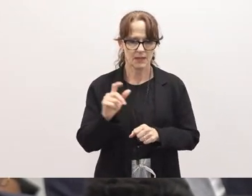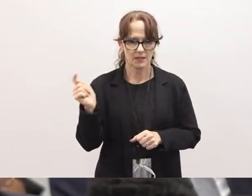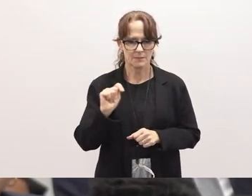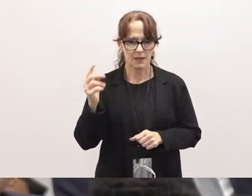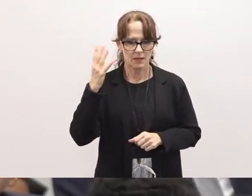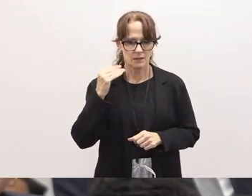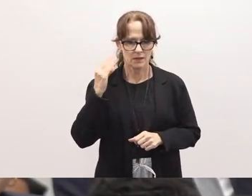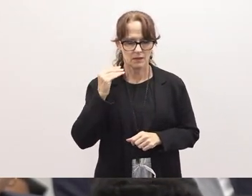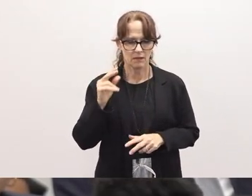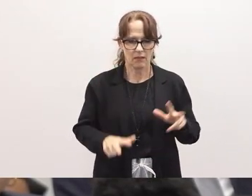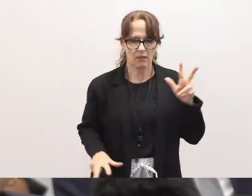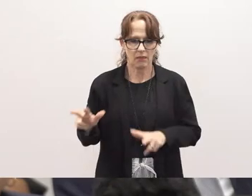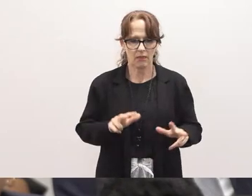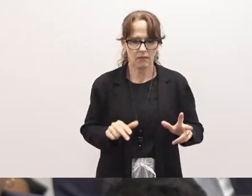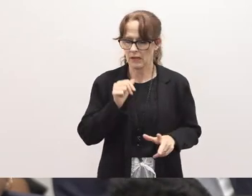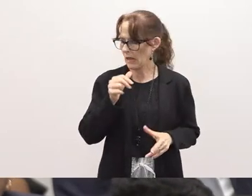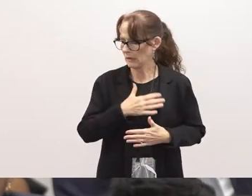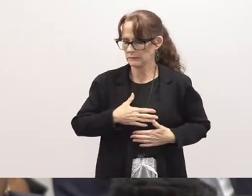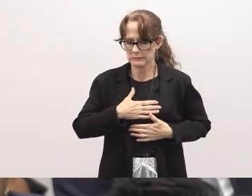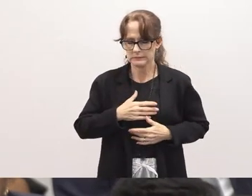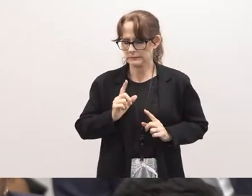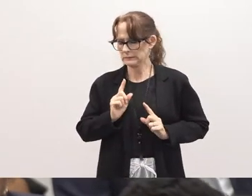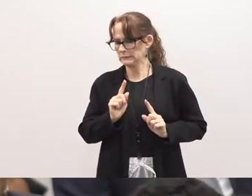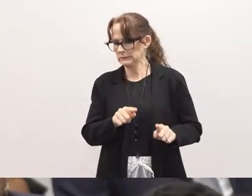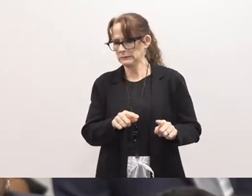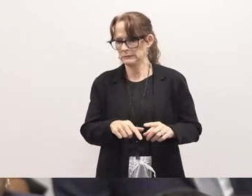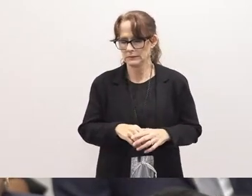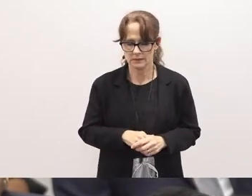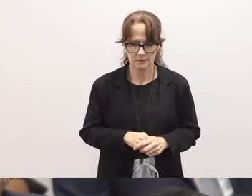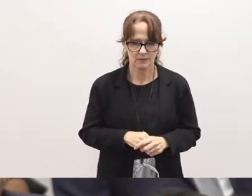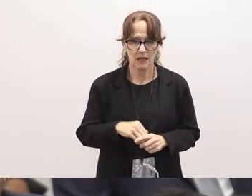very uncomfortable and unpleasant for me and for others as well.